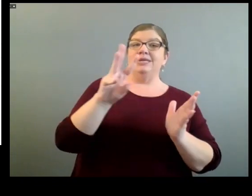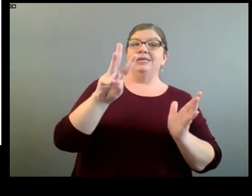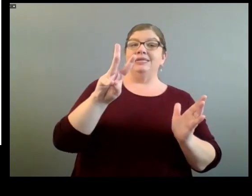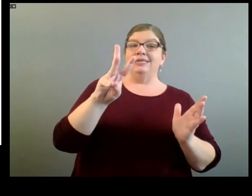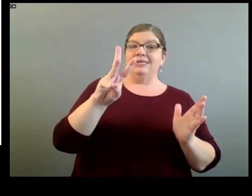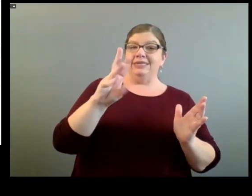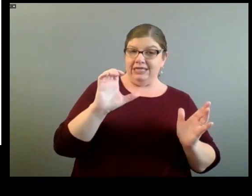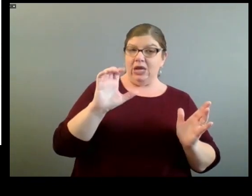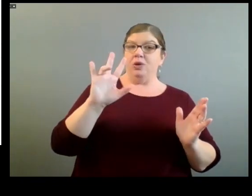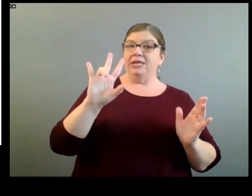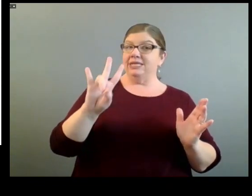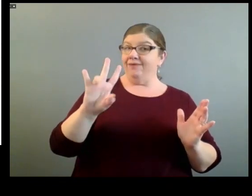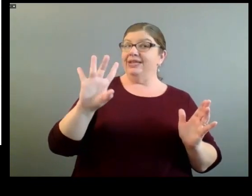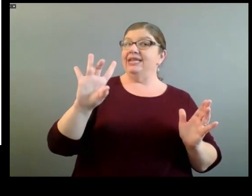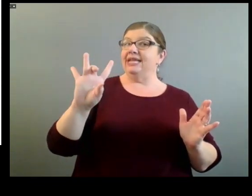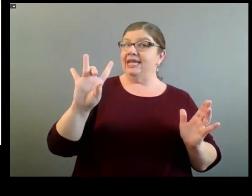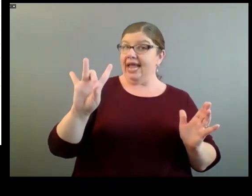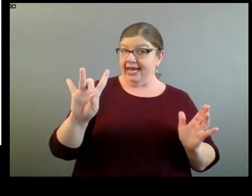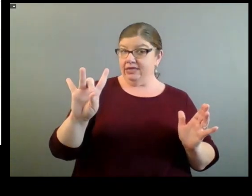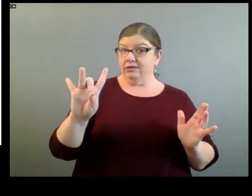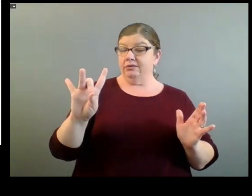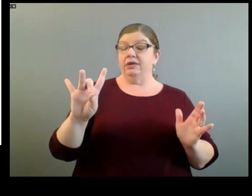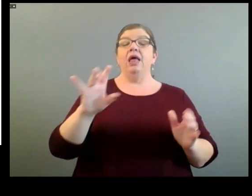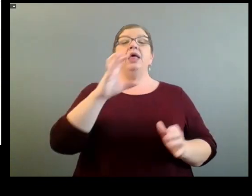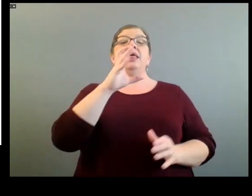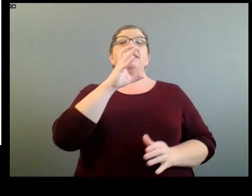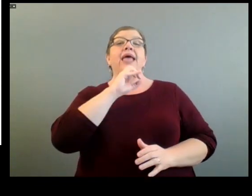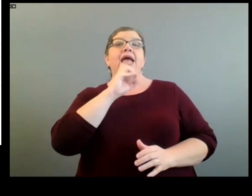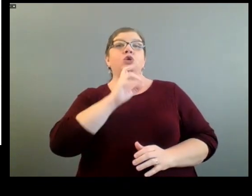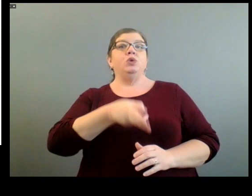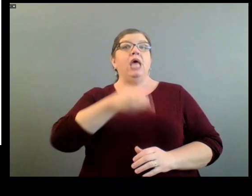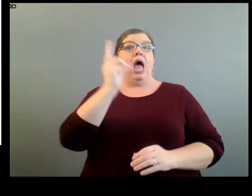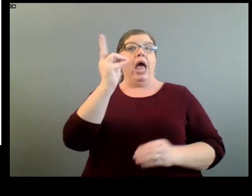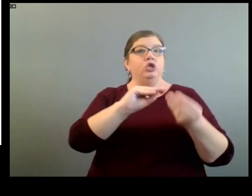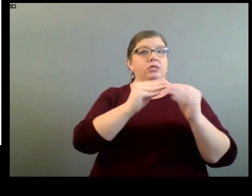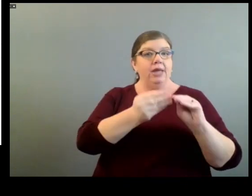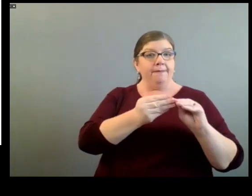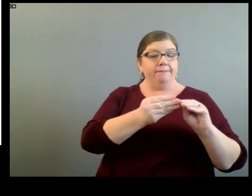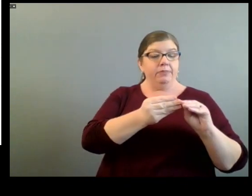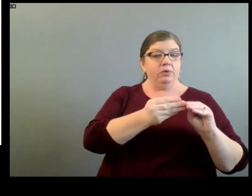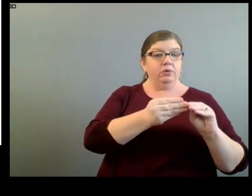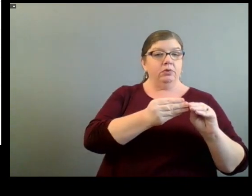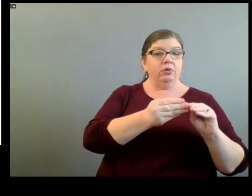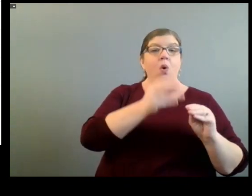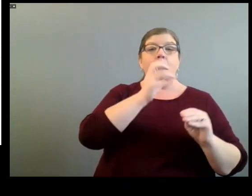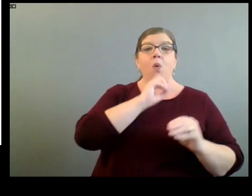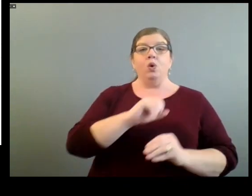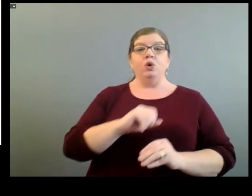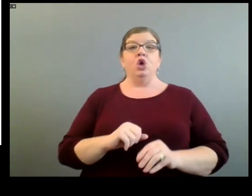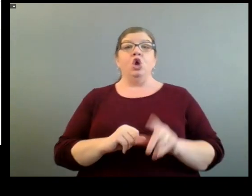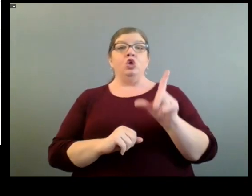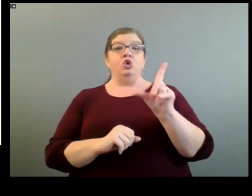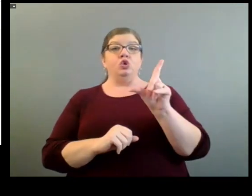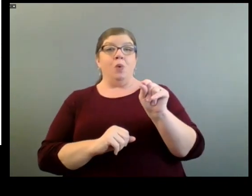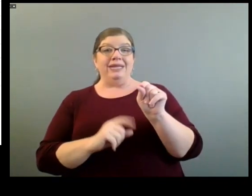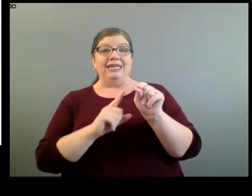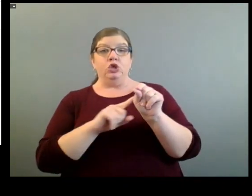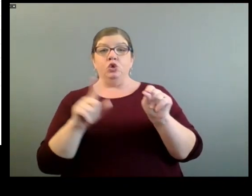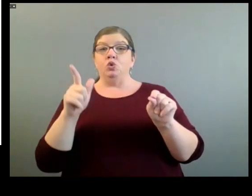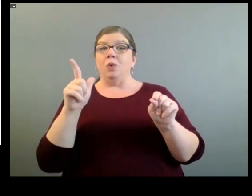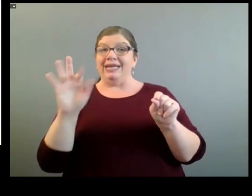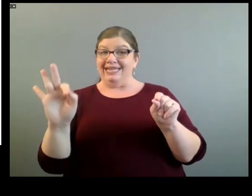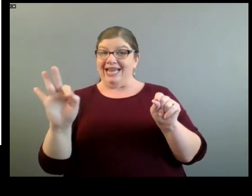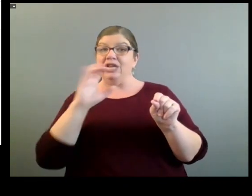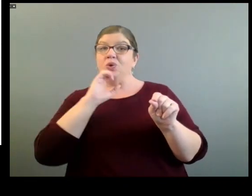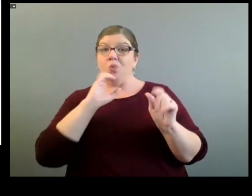17,678. The age group with the highest number of cases is the 20 to 29-year-olds.